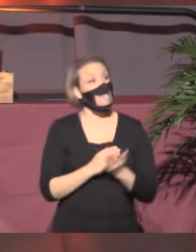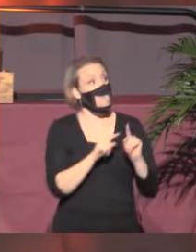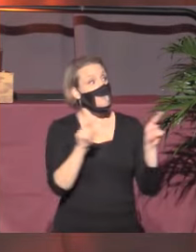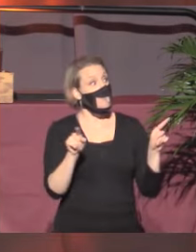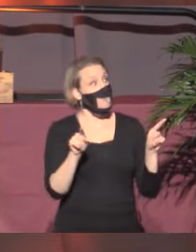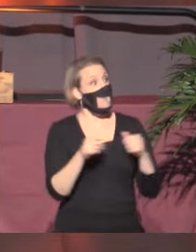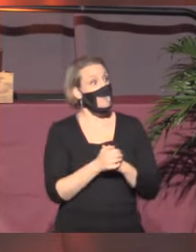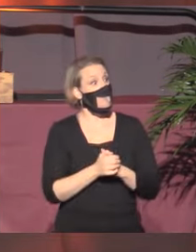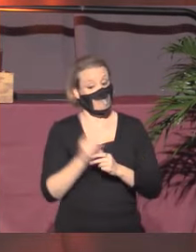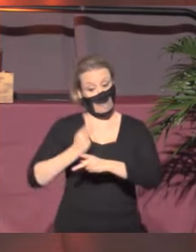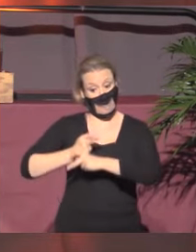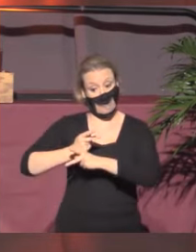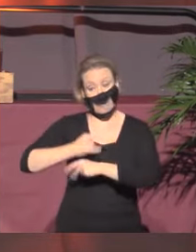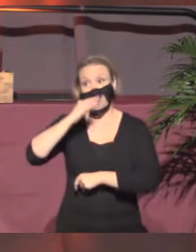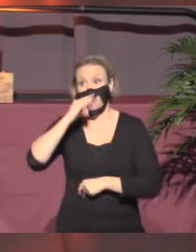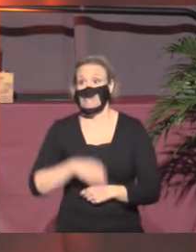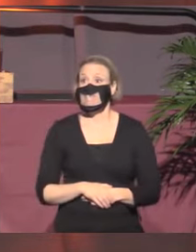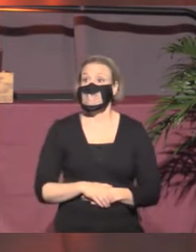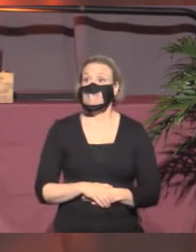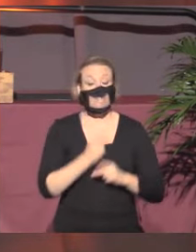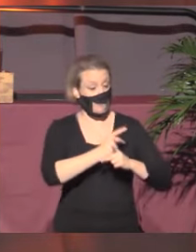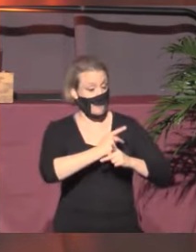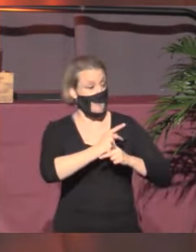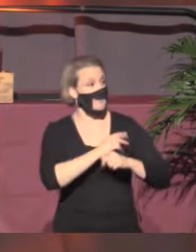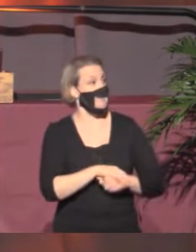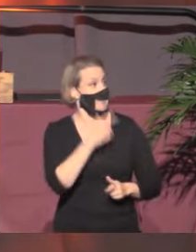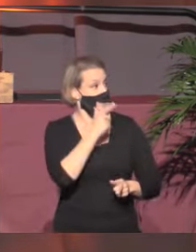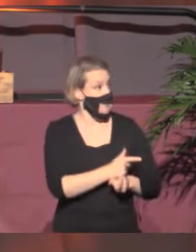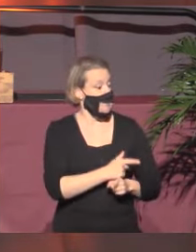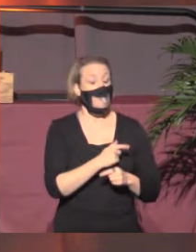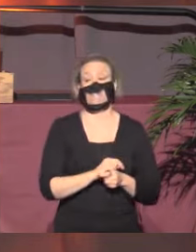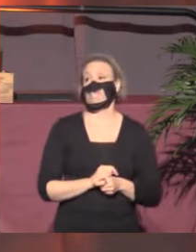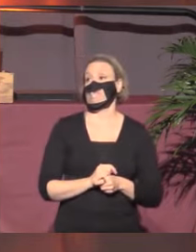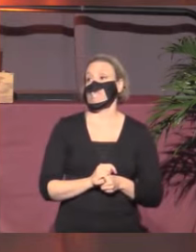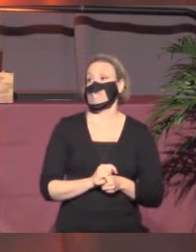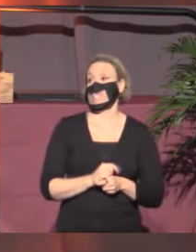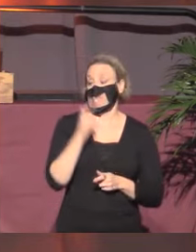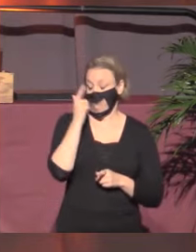a child, a sibling, a parent, a grandparent.